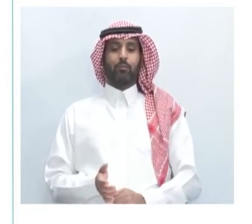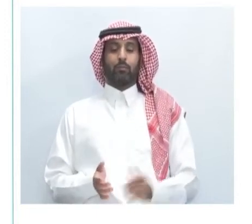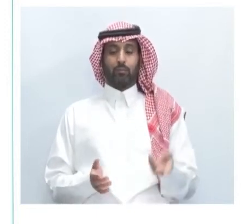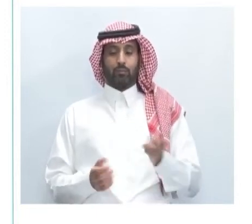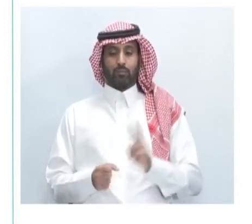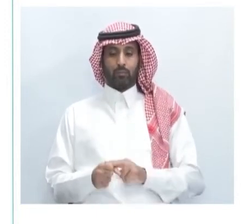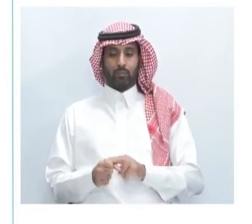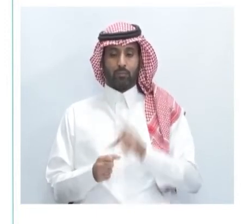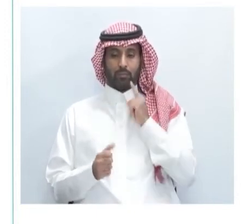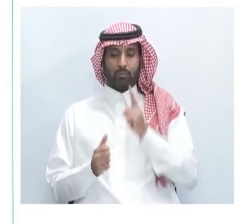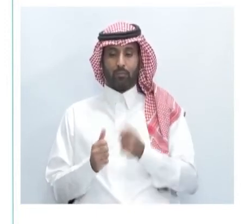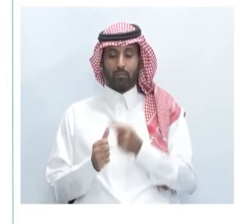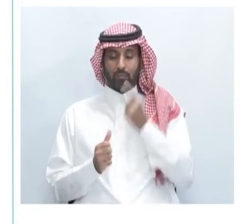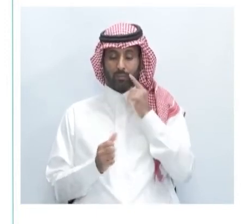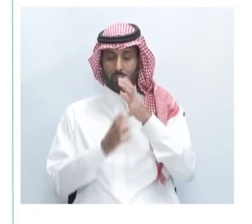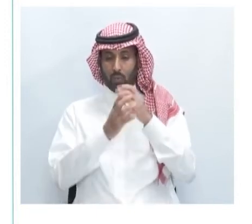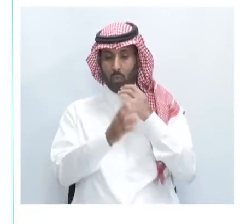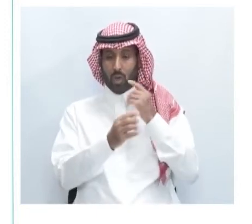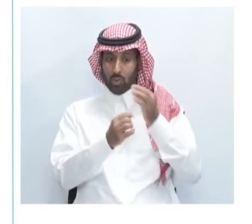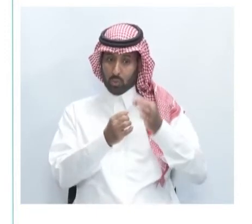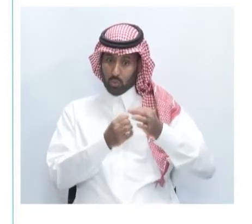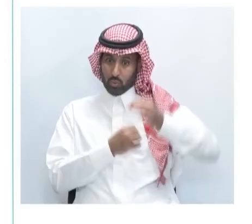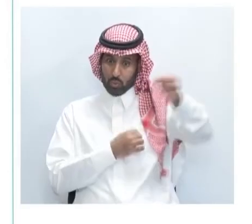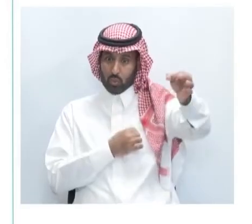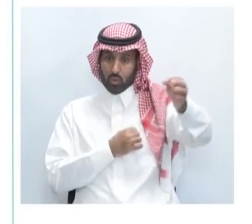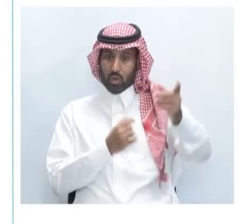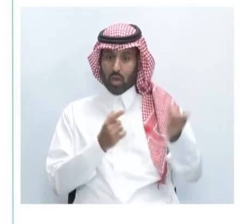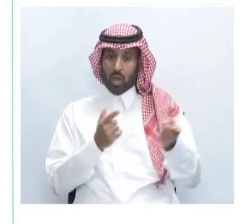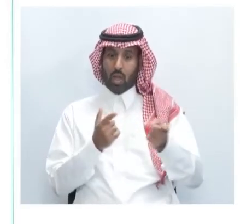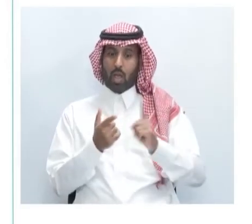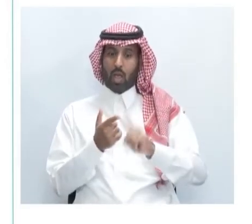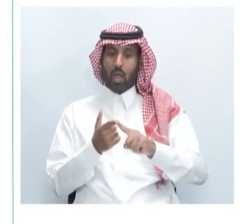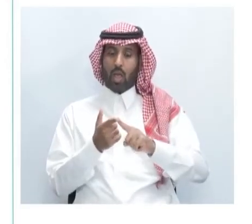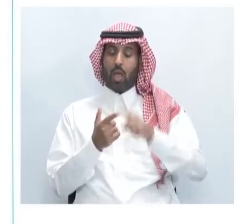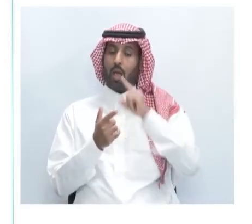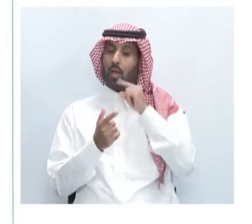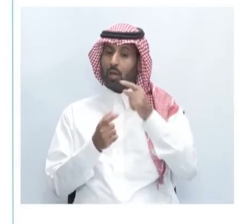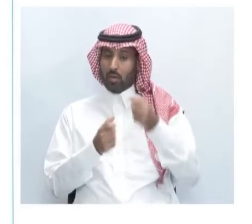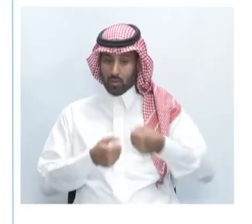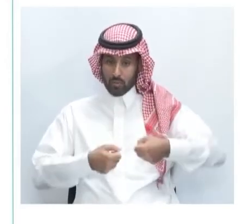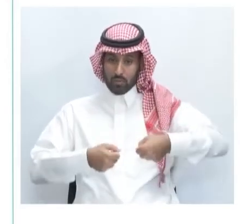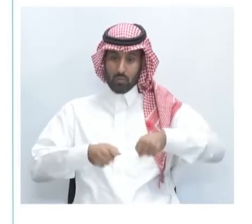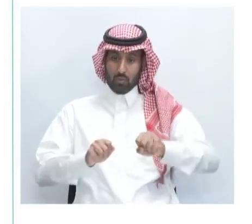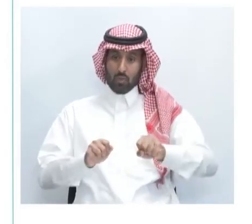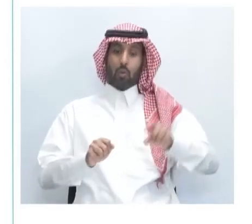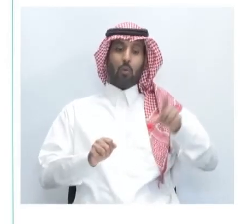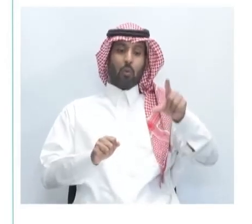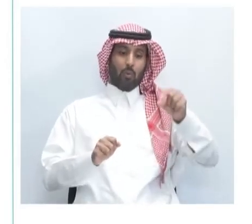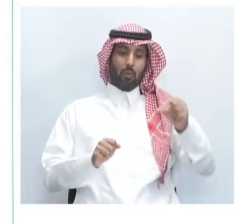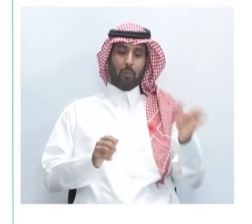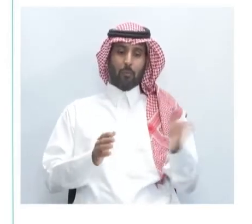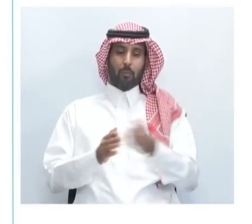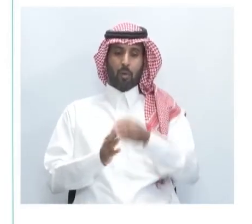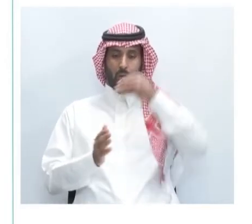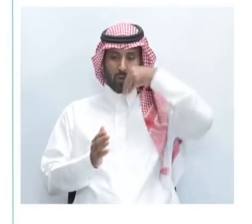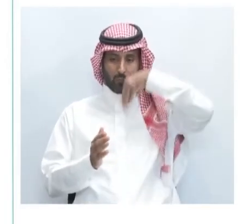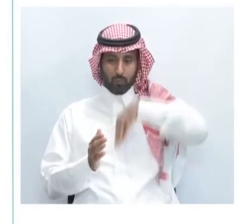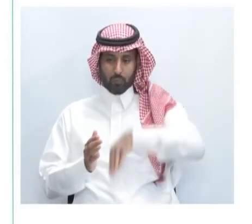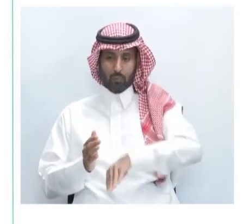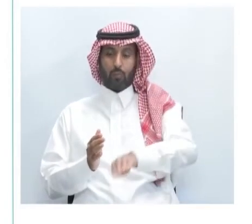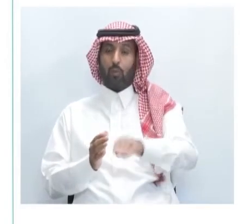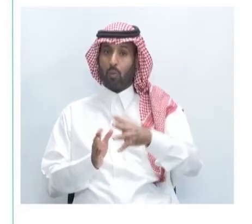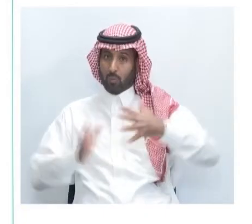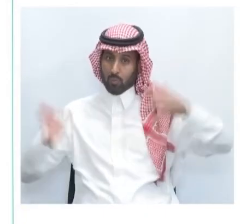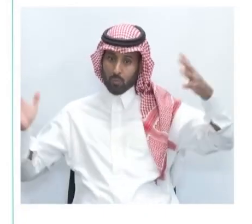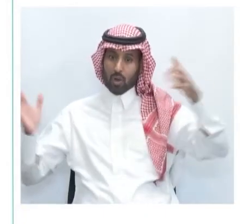again, we have this bus, and the bus is what? Long. And the bicycle is what? Short. And the elephant is